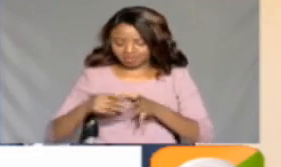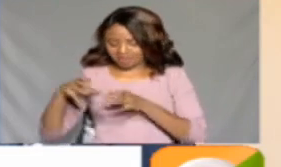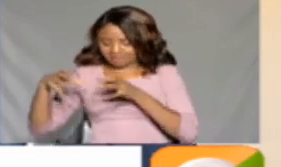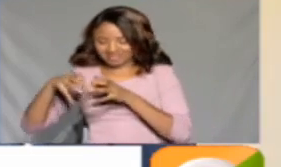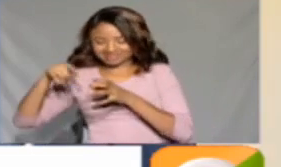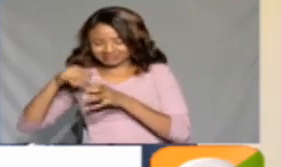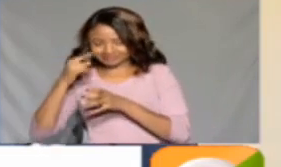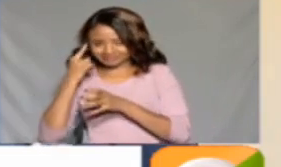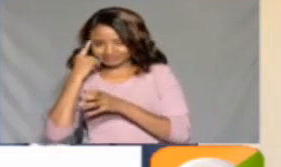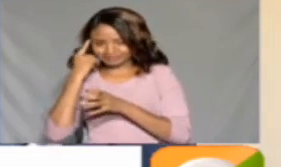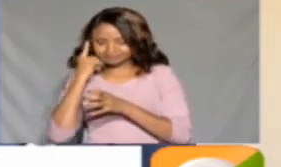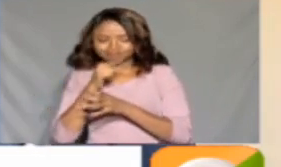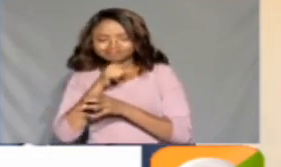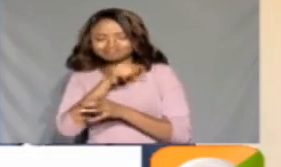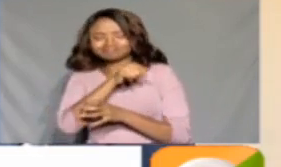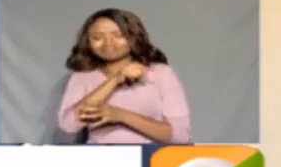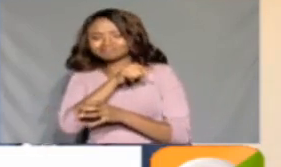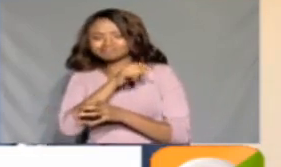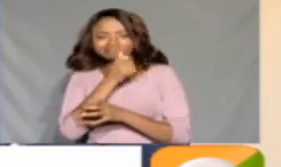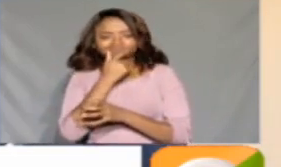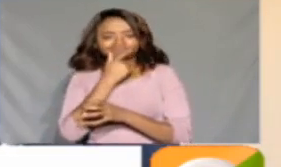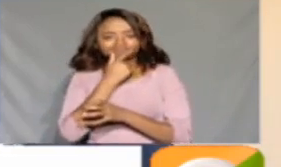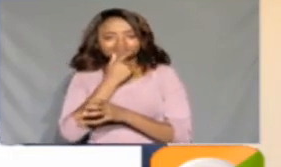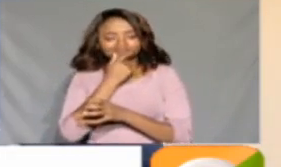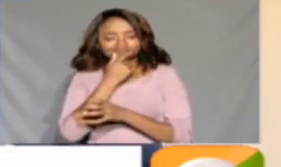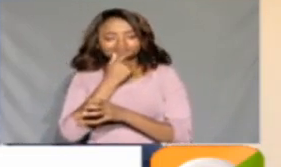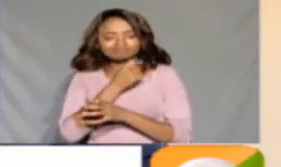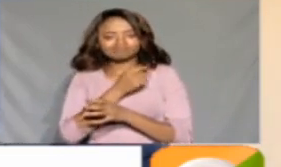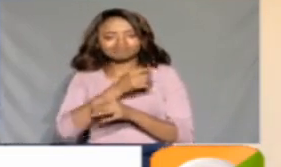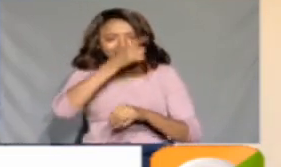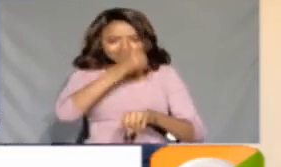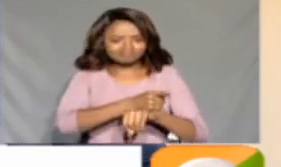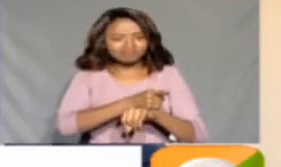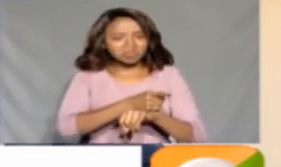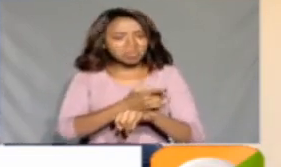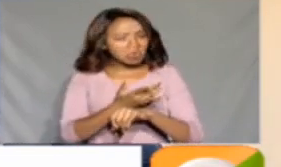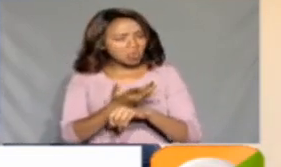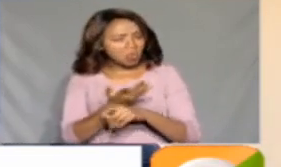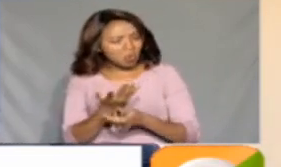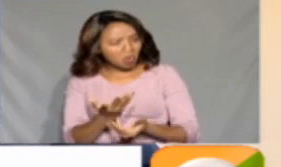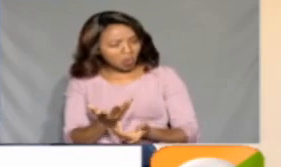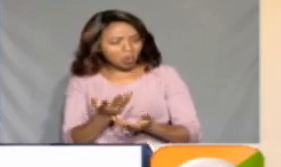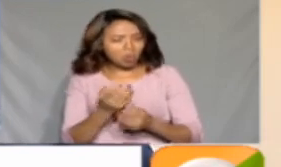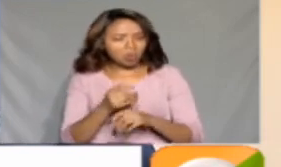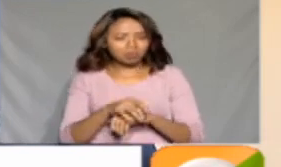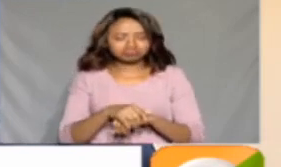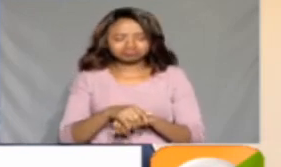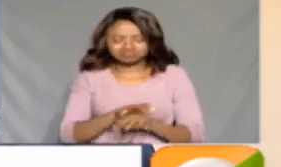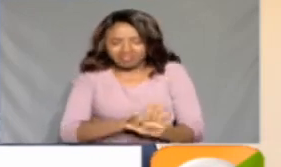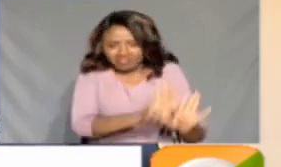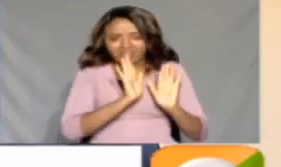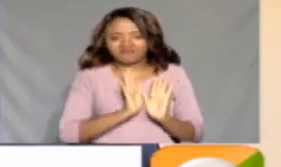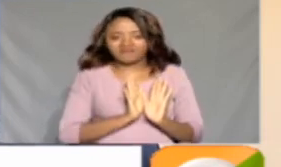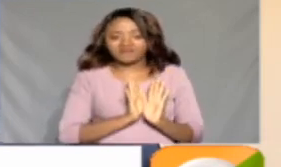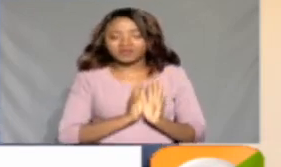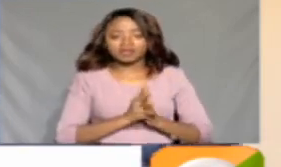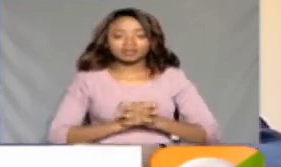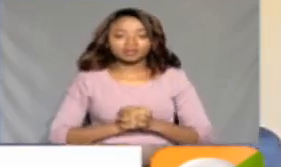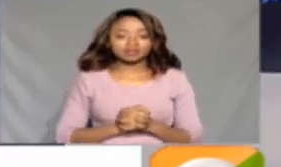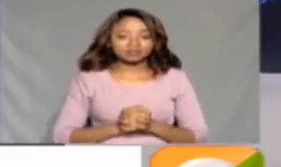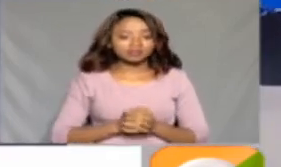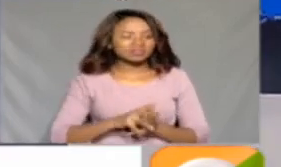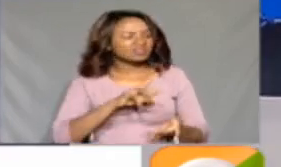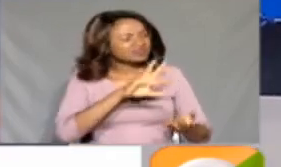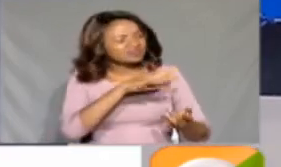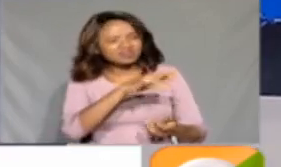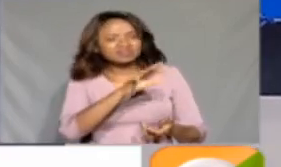decide whether they'll take disciplinary action against those specific members or not. When do you think you can sit to do this? I mean, you're talking